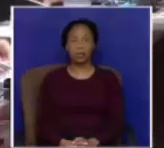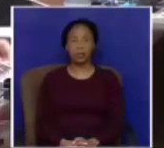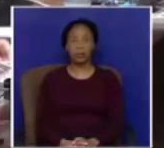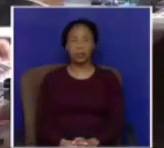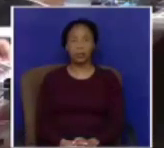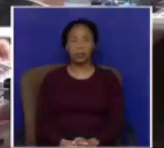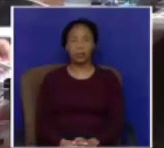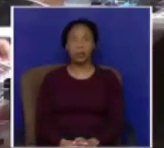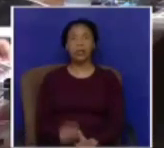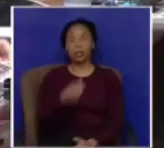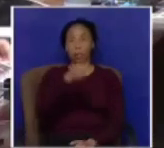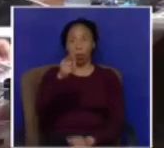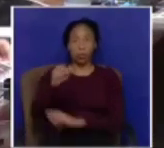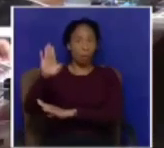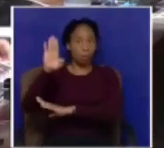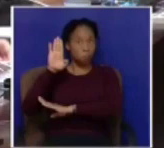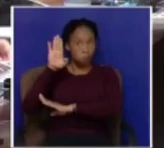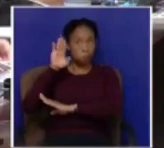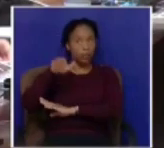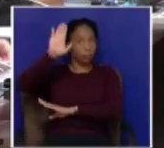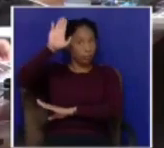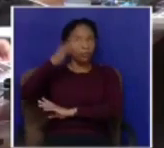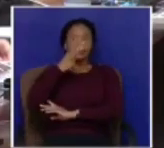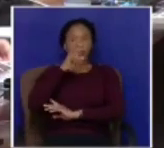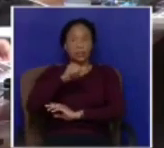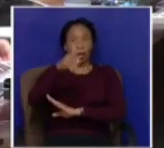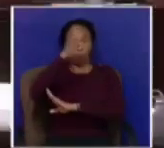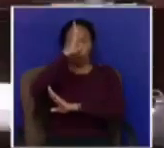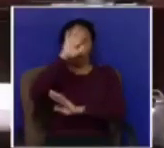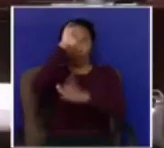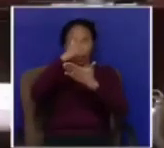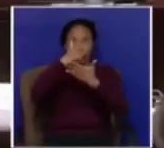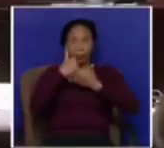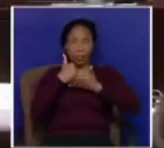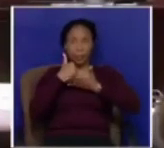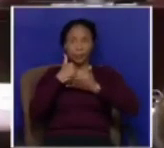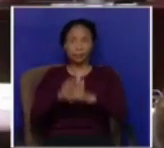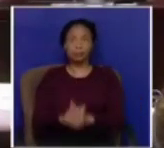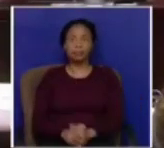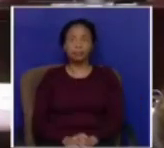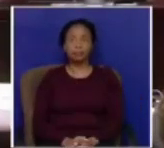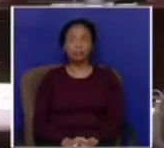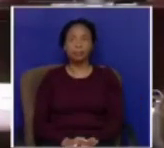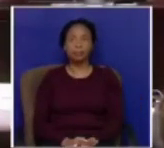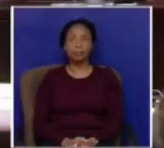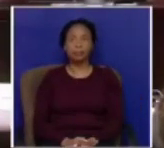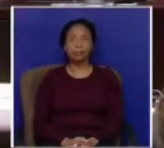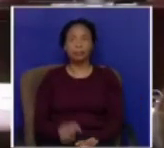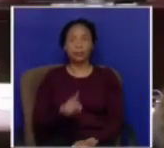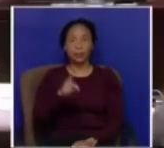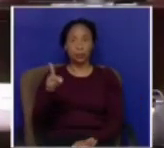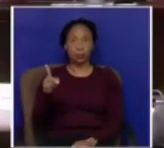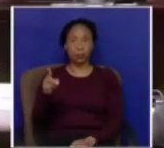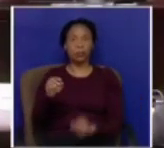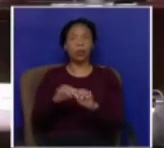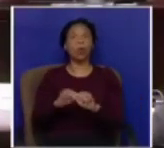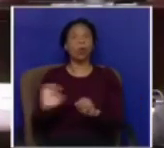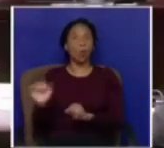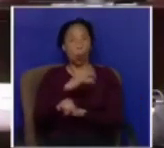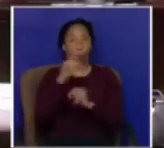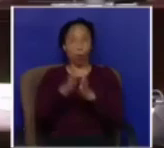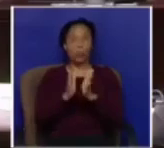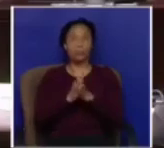Those who have taken the oath, raise your right hand and say, Sovereign God. So help me God. You have been duly sworn in. Thank